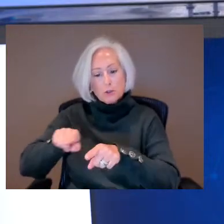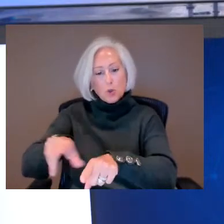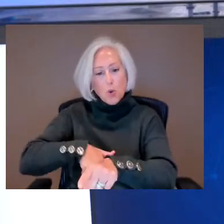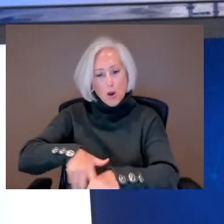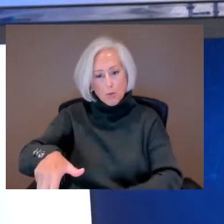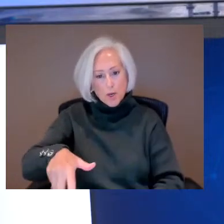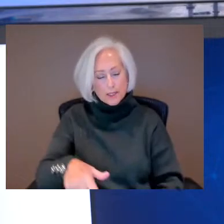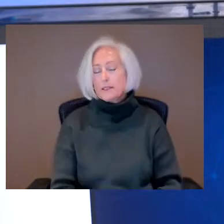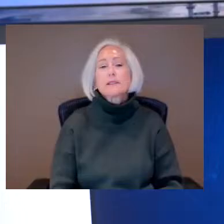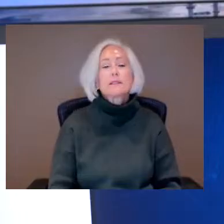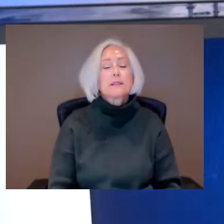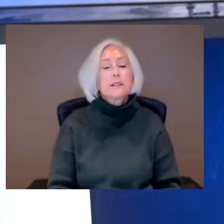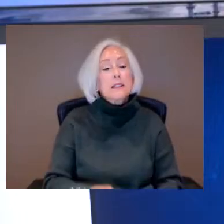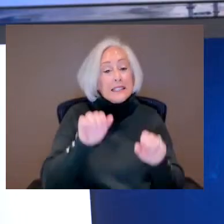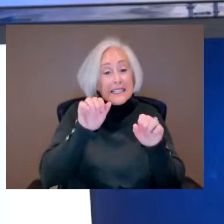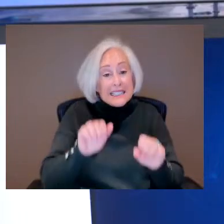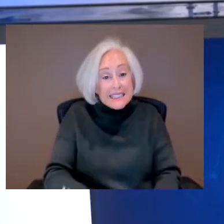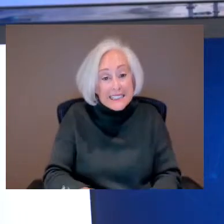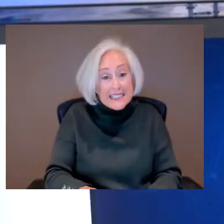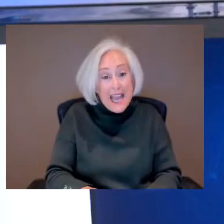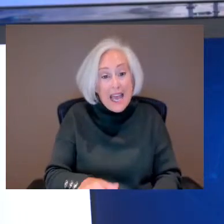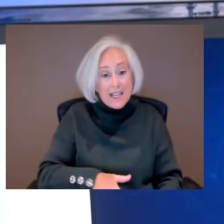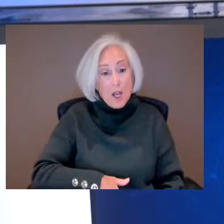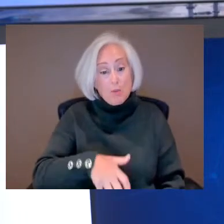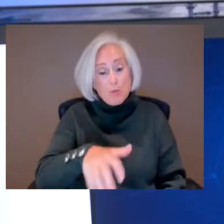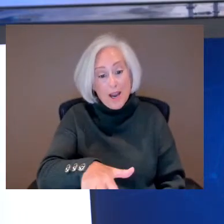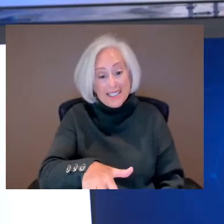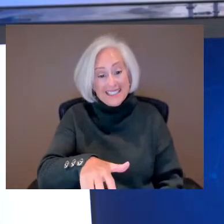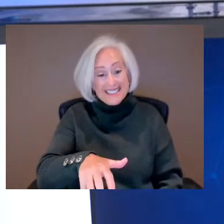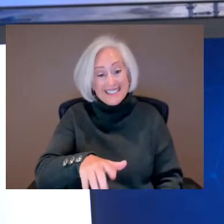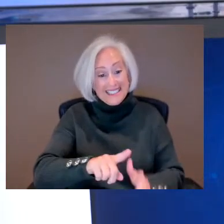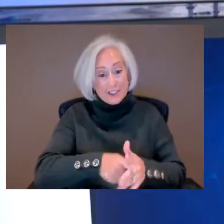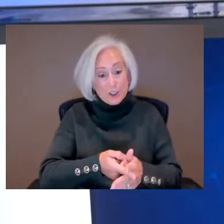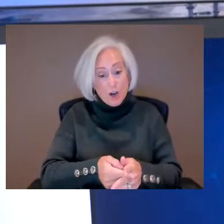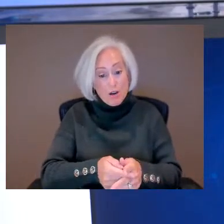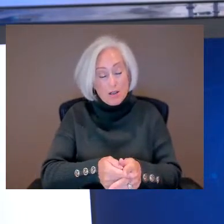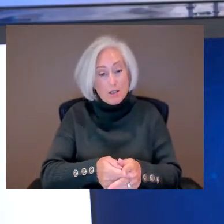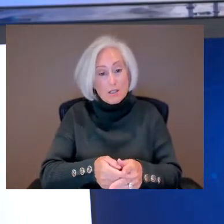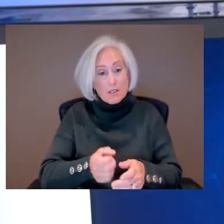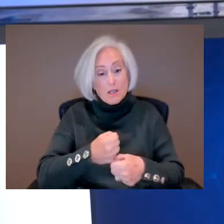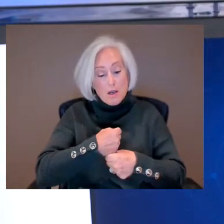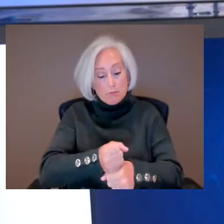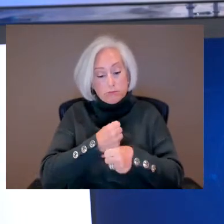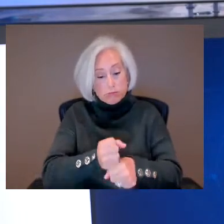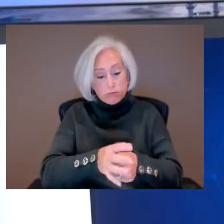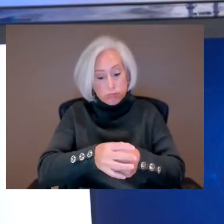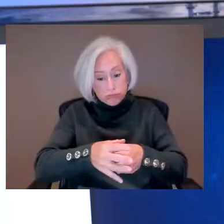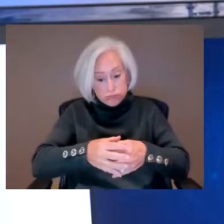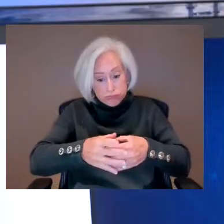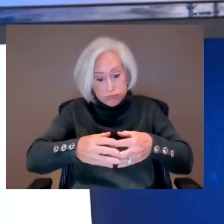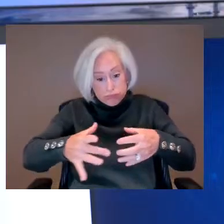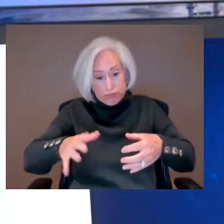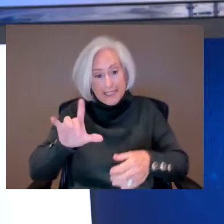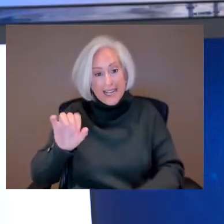fuel cancer like a breast cancer. That's a challenging